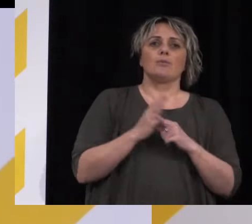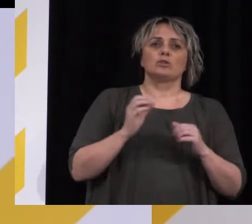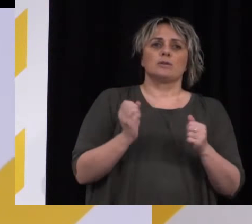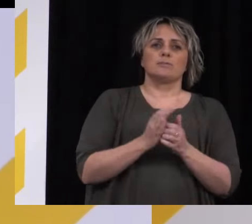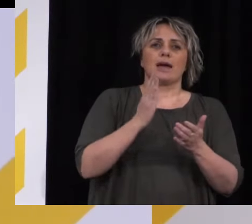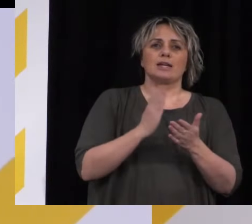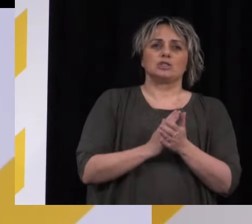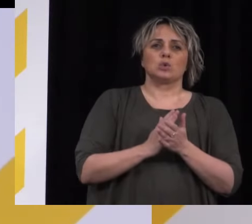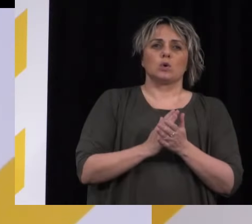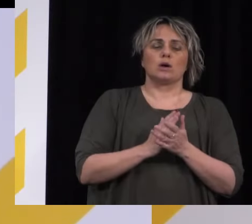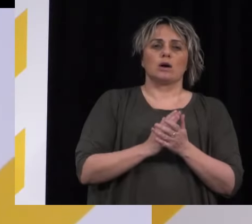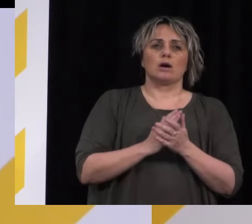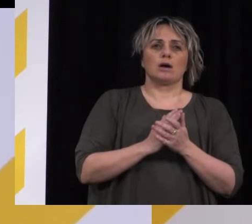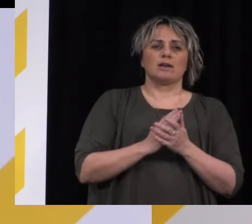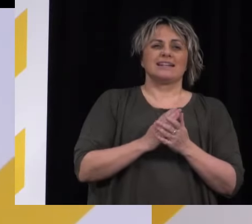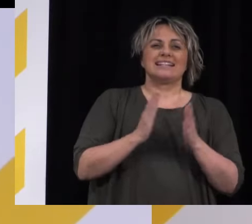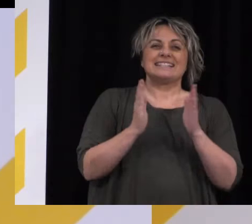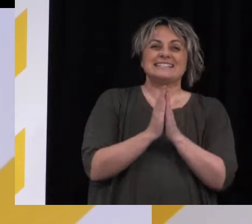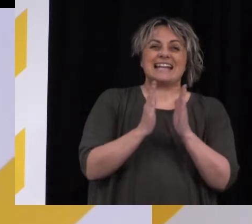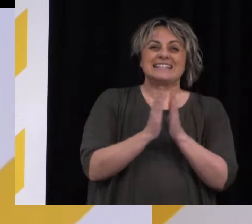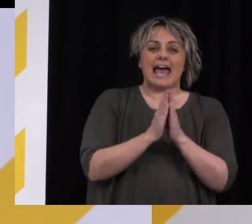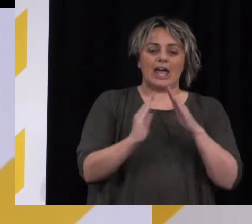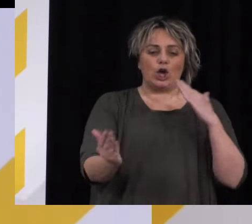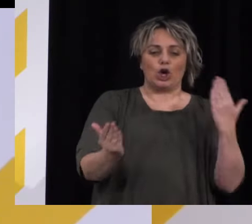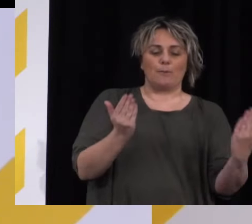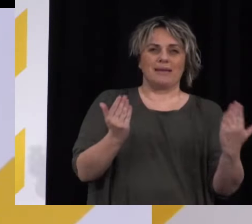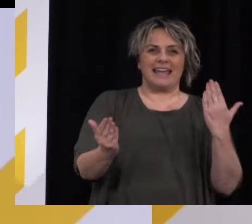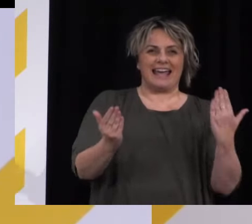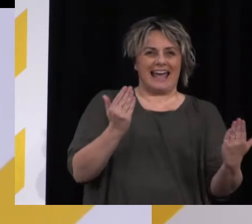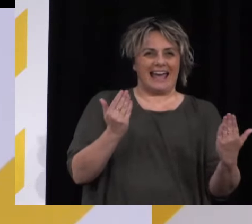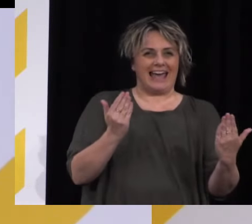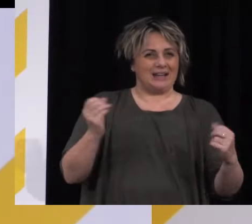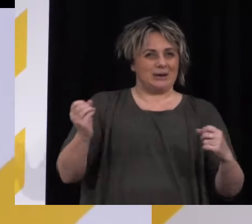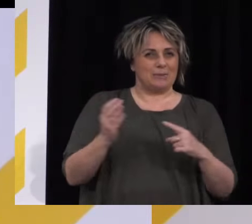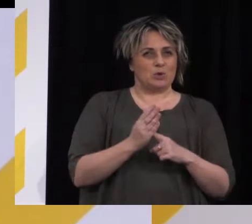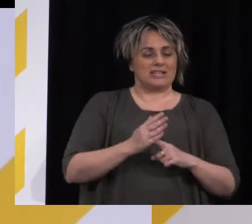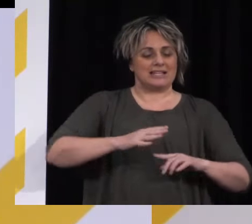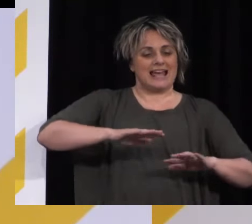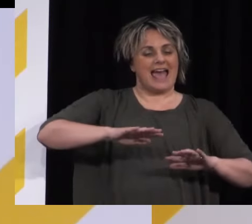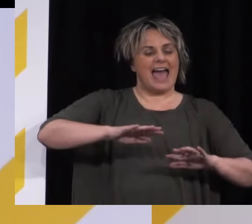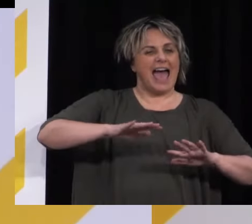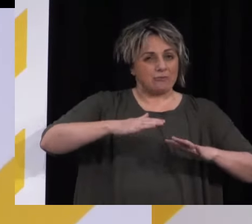days, and my recollection is that the average